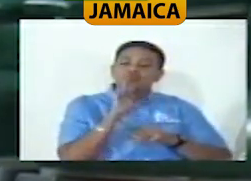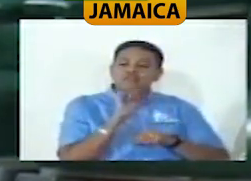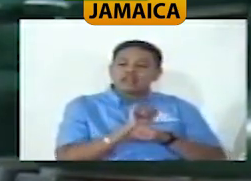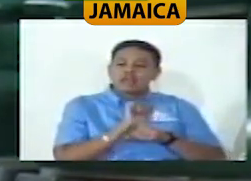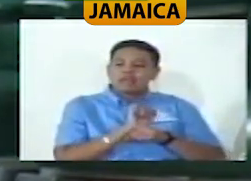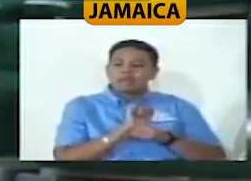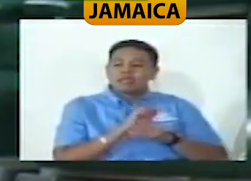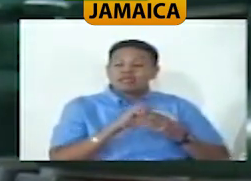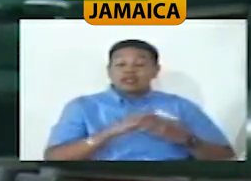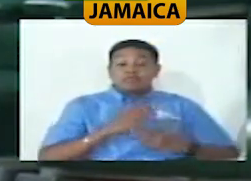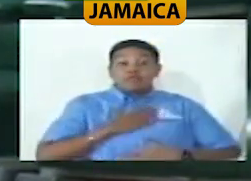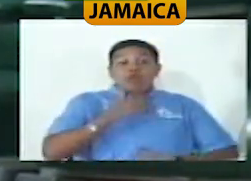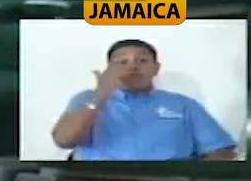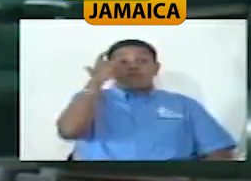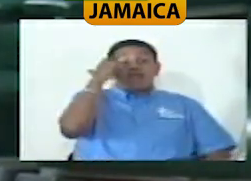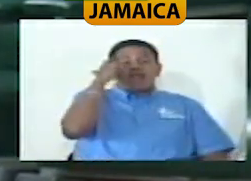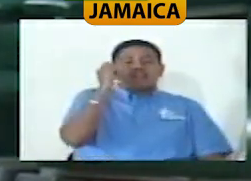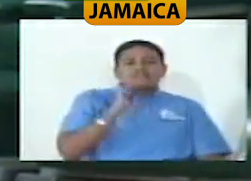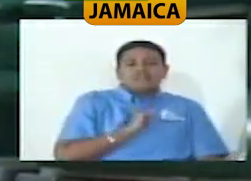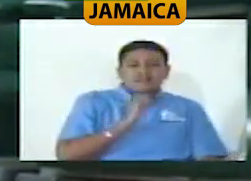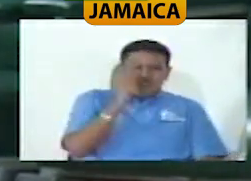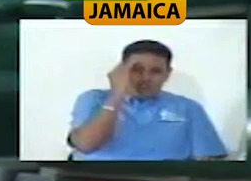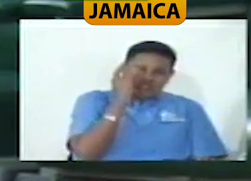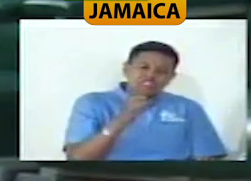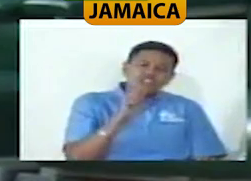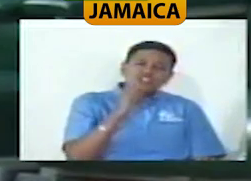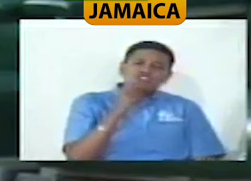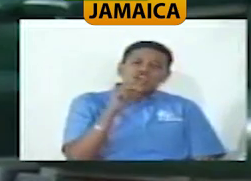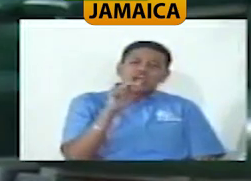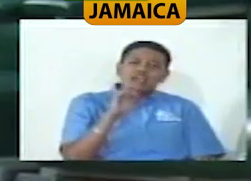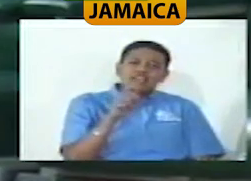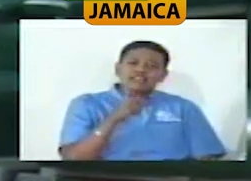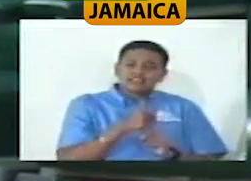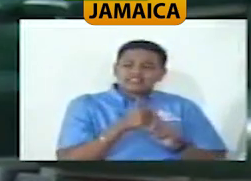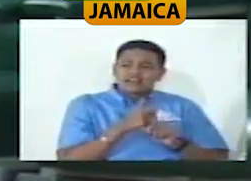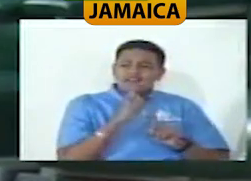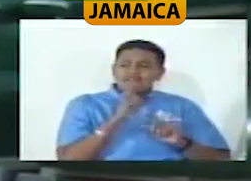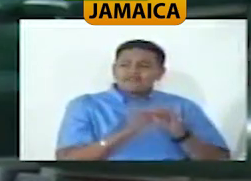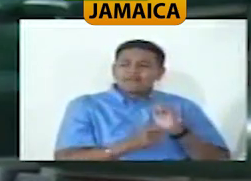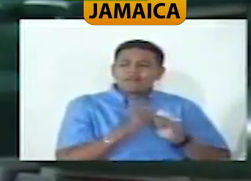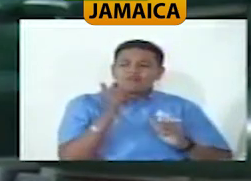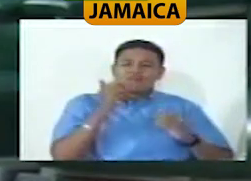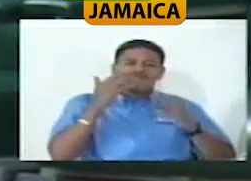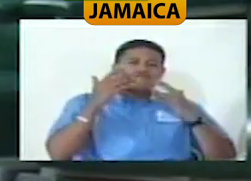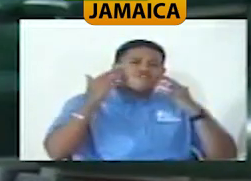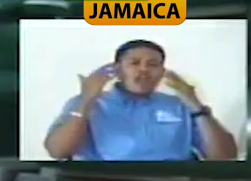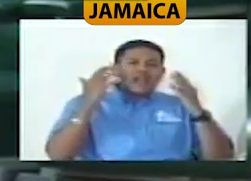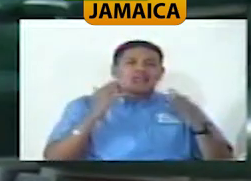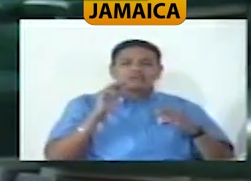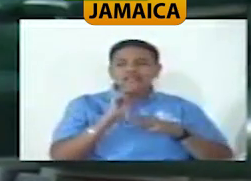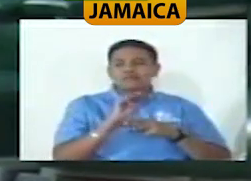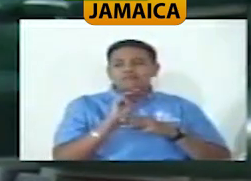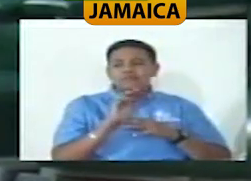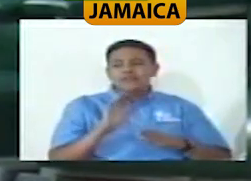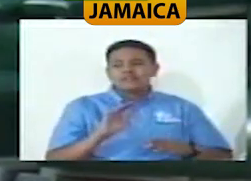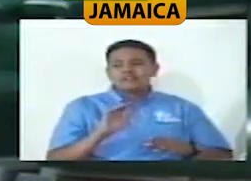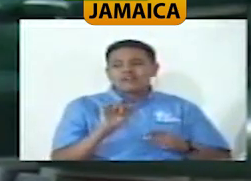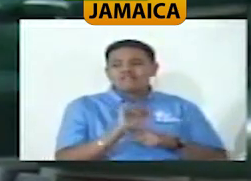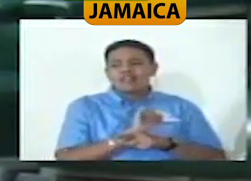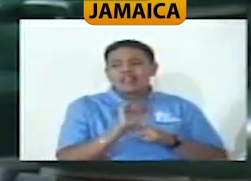And in my mind, I consider Shahine to be one of the most friendliest ministers of